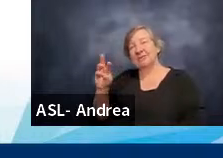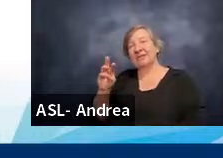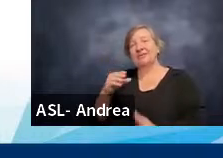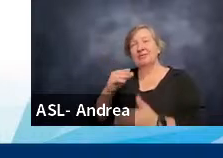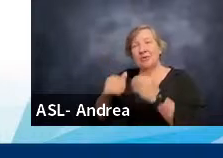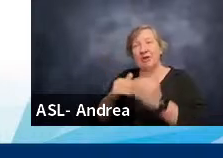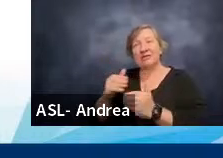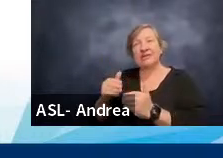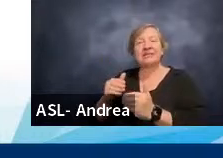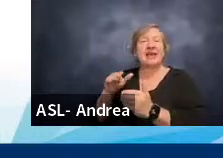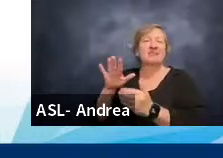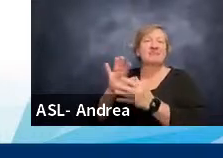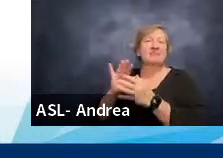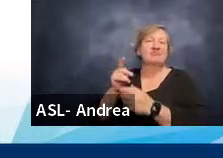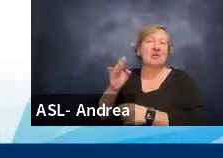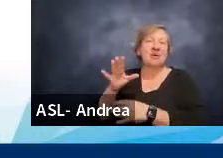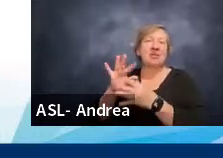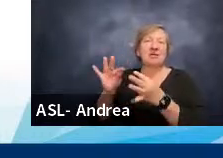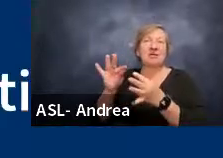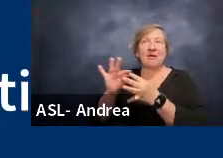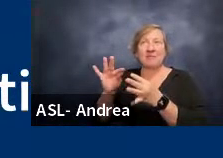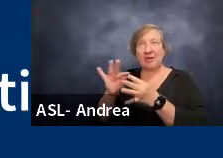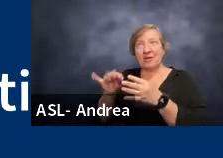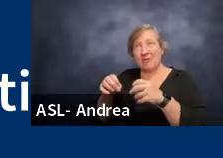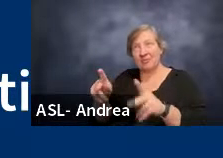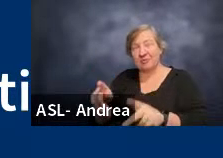comment opportunity. Slide, please.